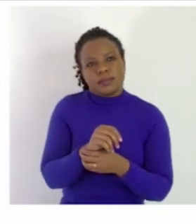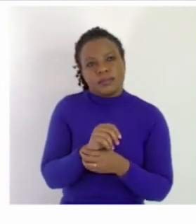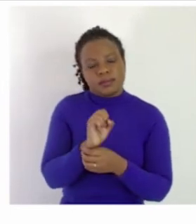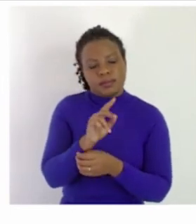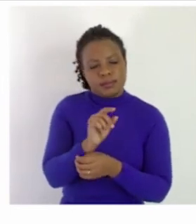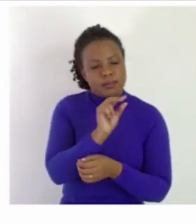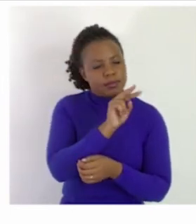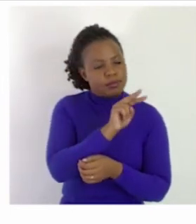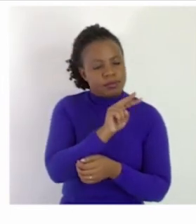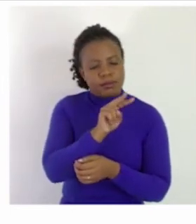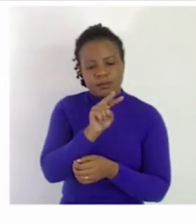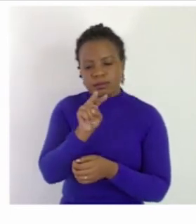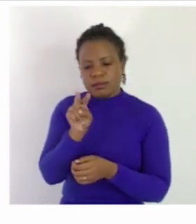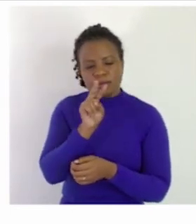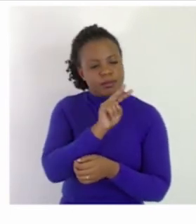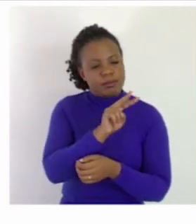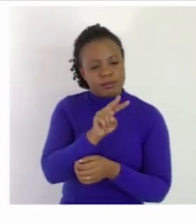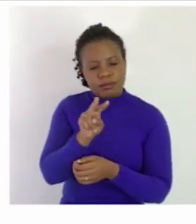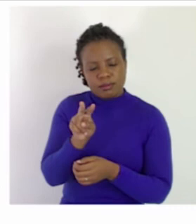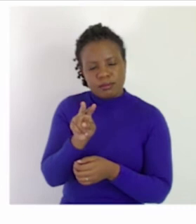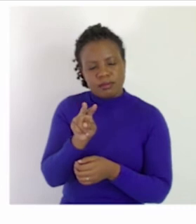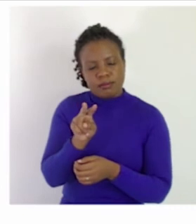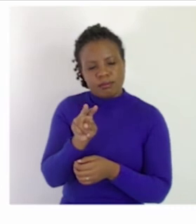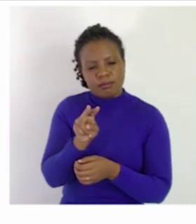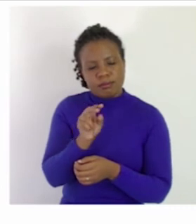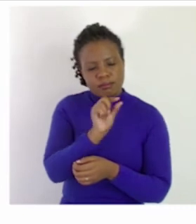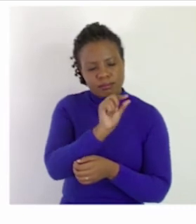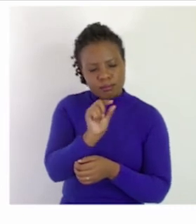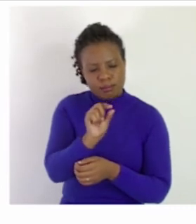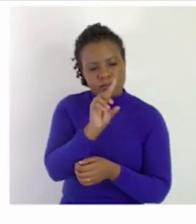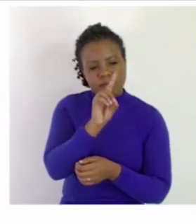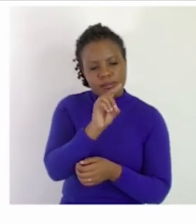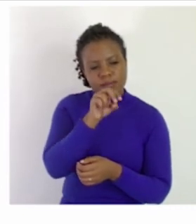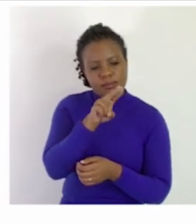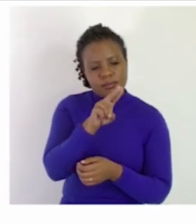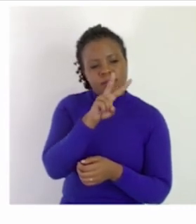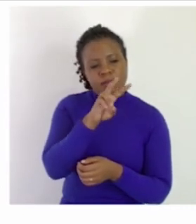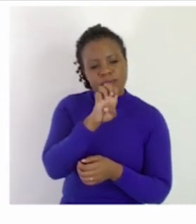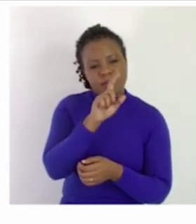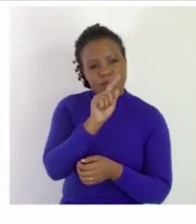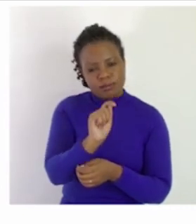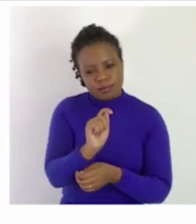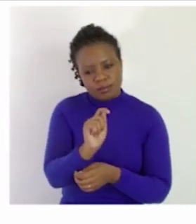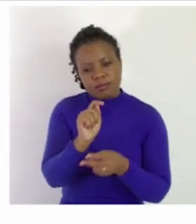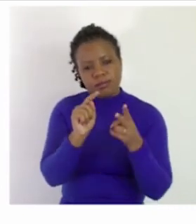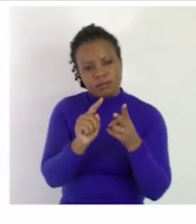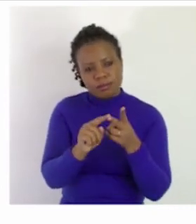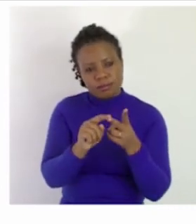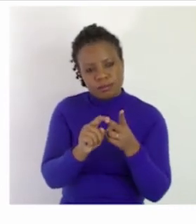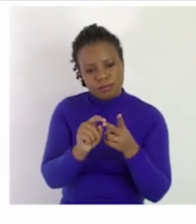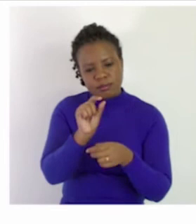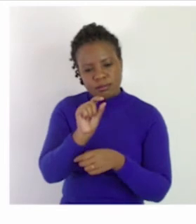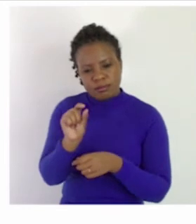Right, we have words duvet, we have a word like